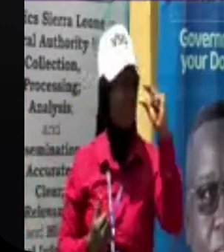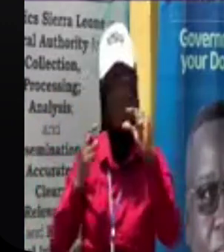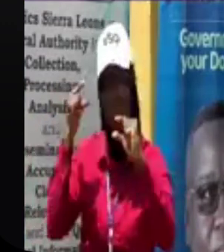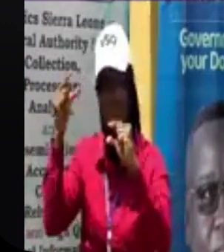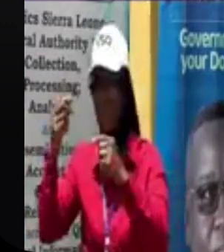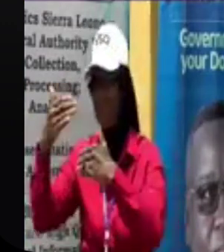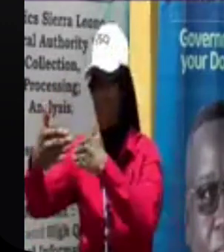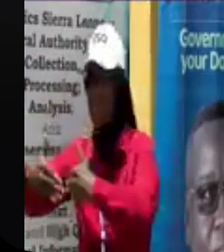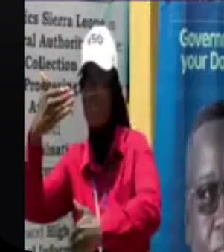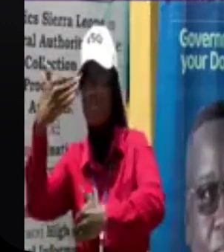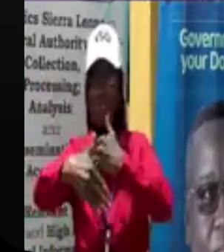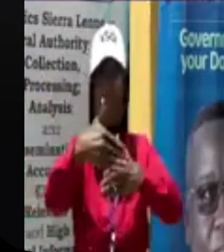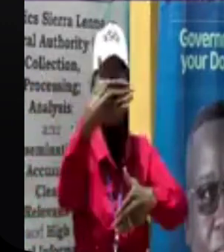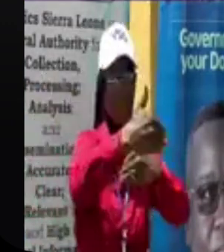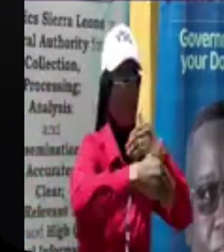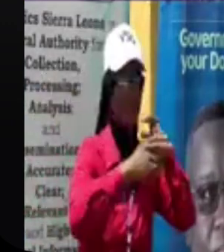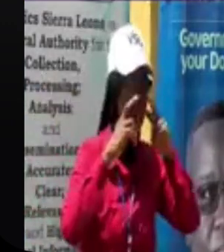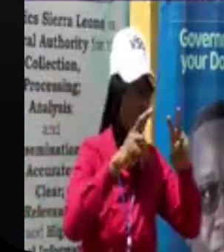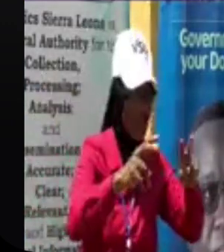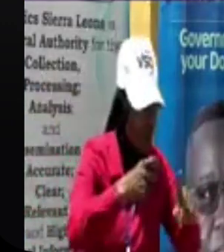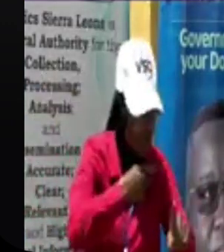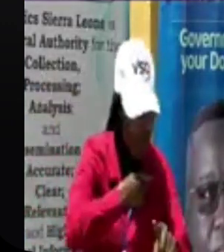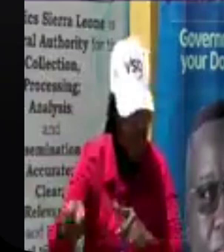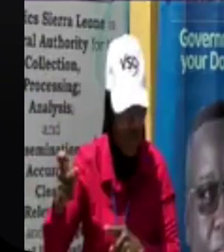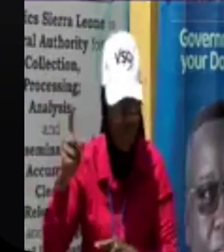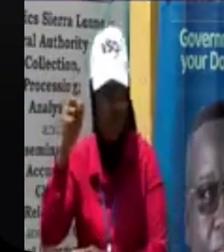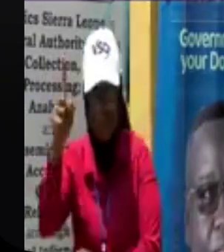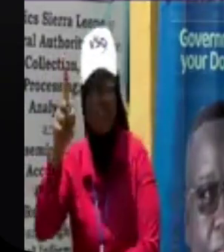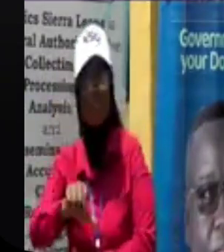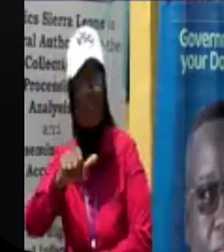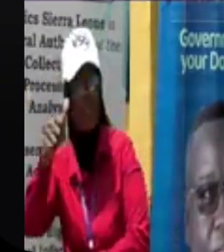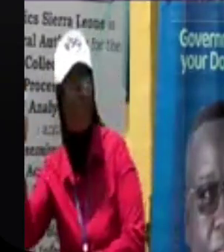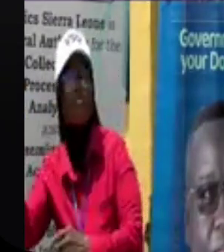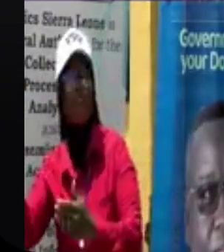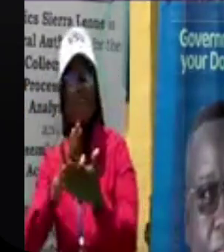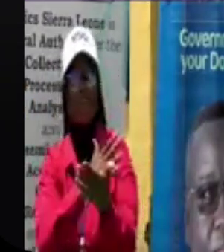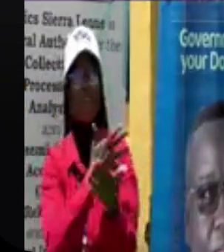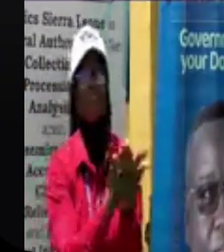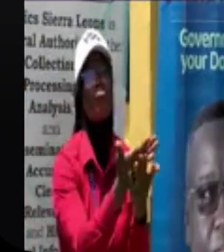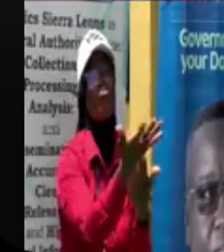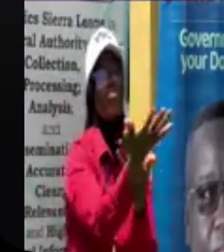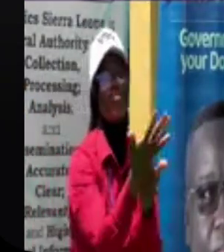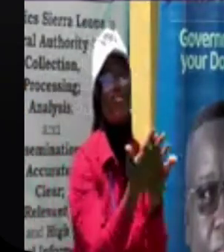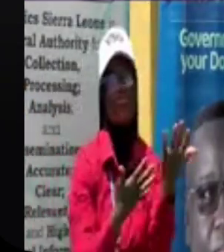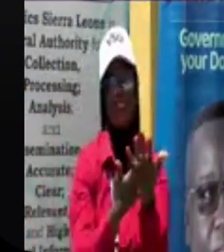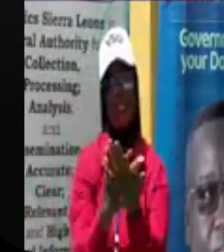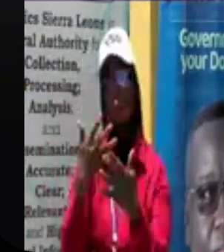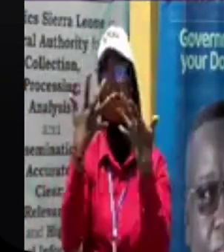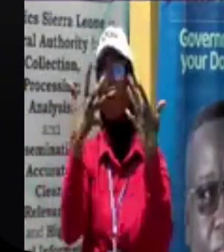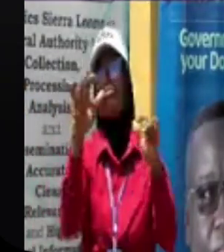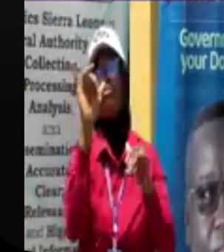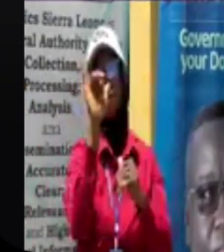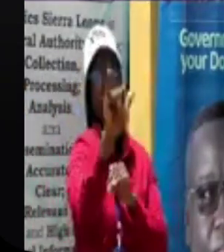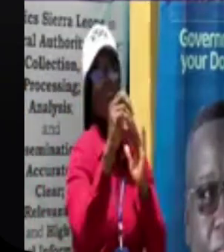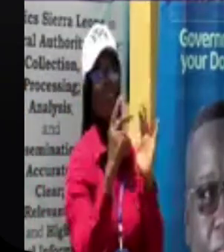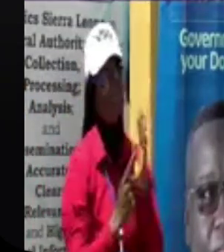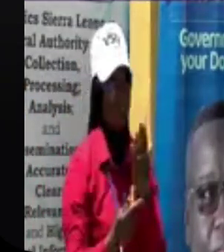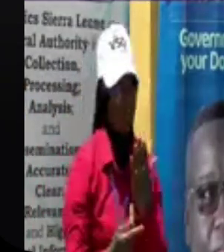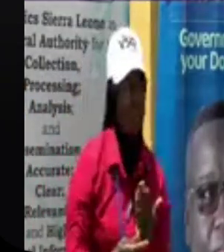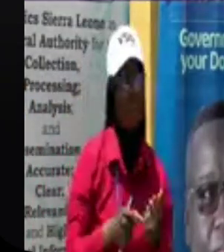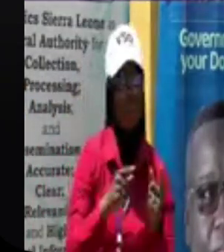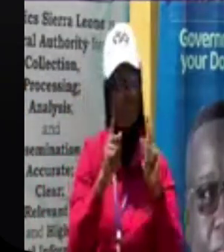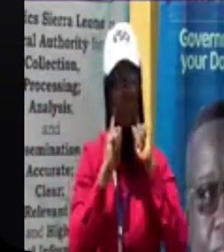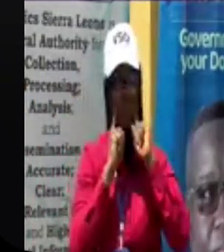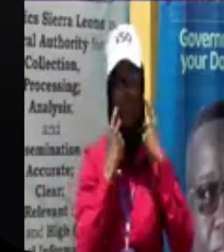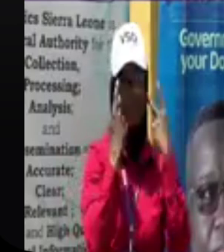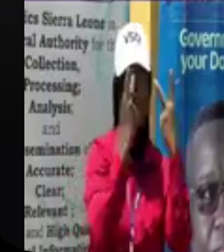watch. So we see well one, they take time for other one. They all see the delay. We want done that project there. So all this done, Let we all go